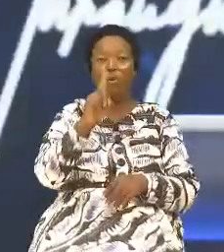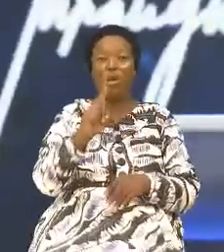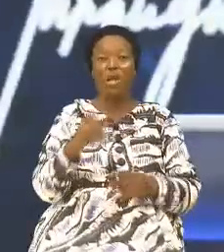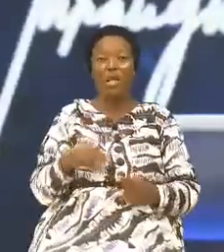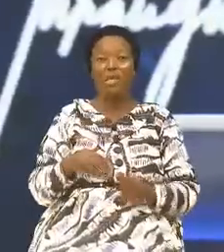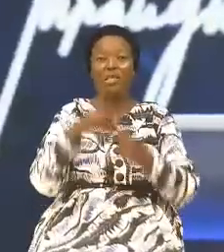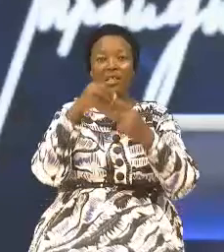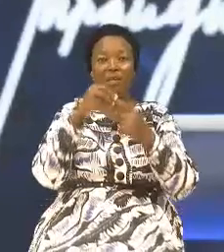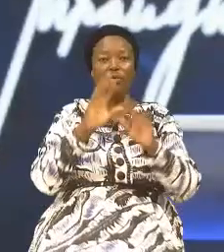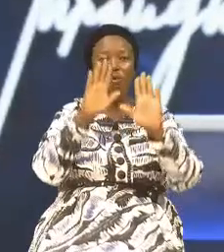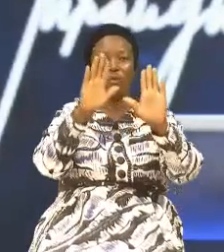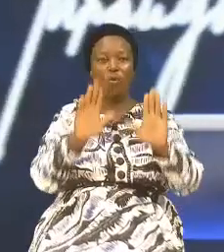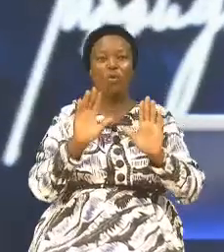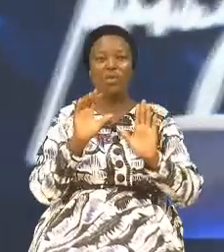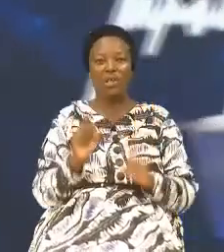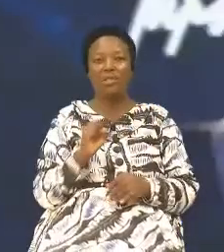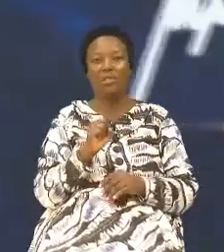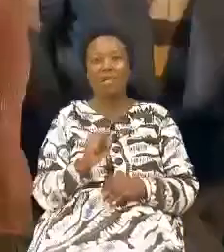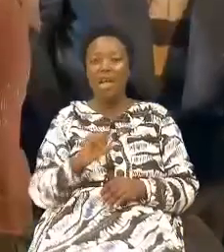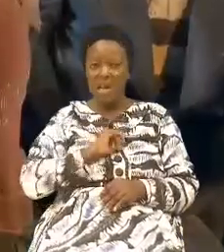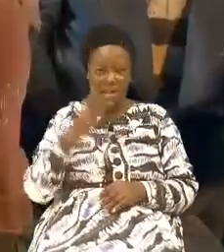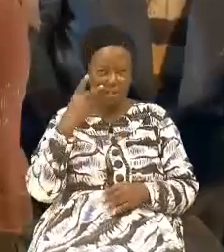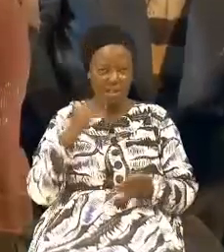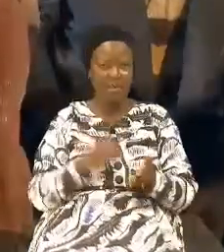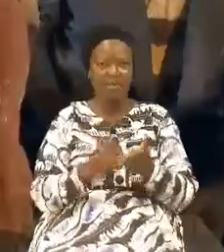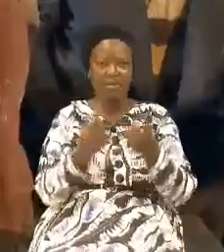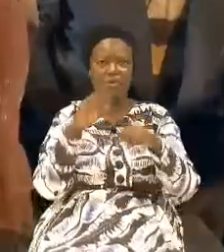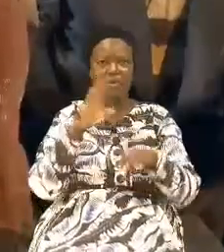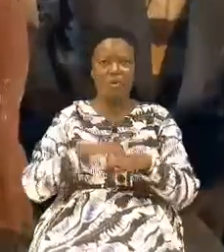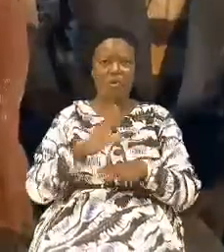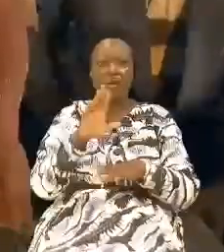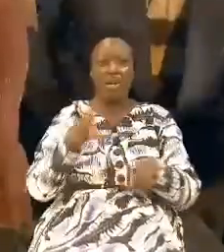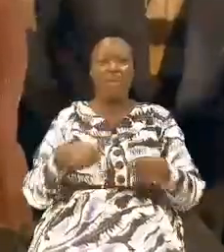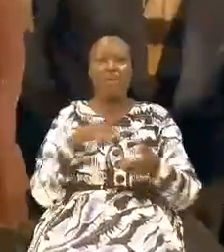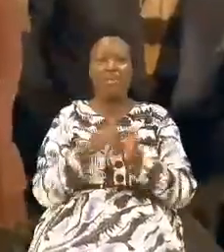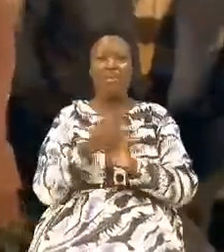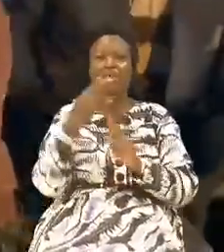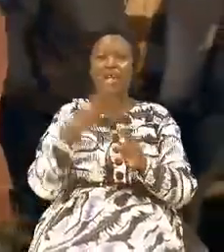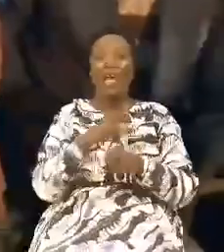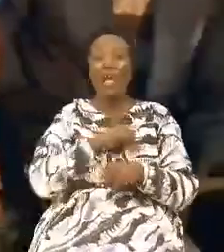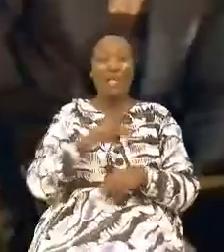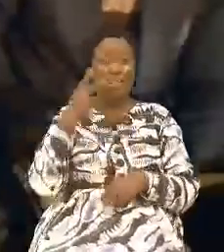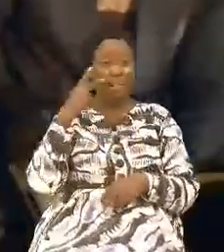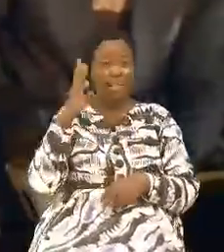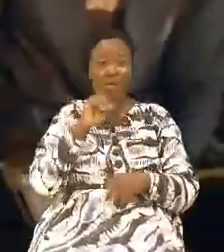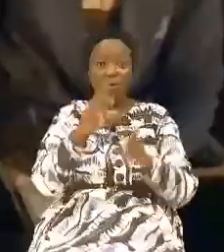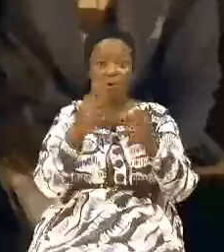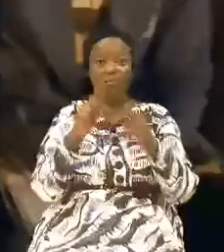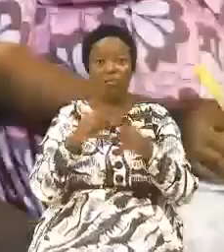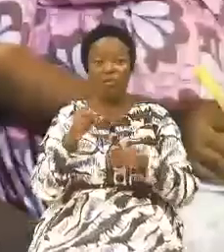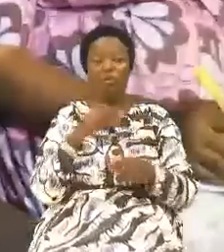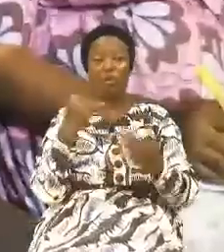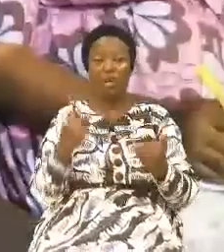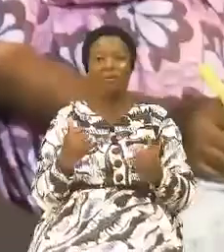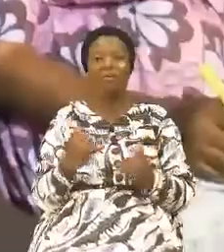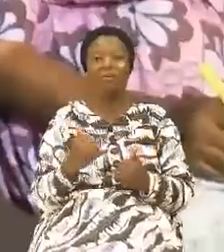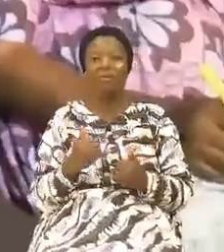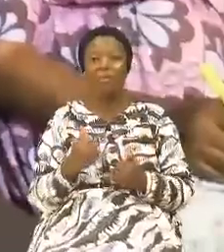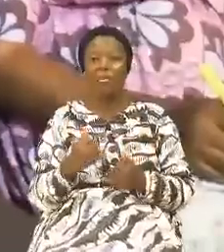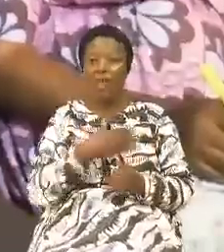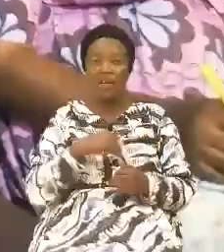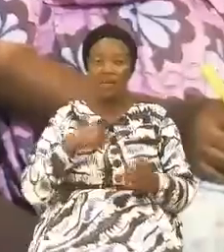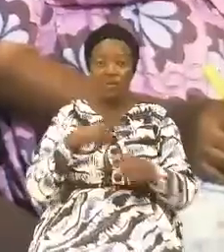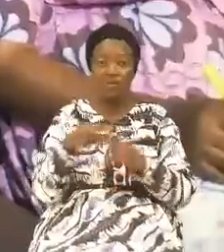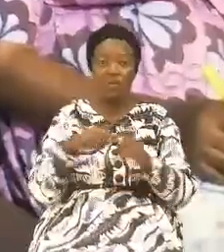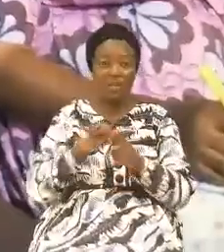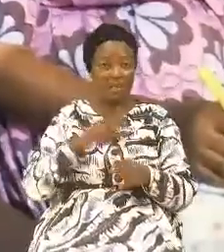wonders. I see it coming your way. I see it coming to you there. And when I see you tonight